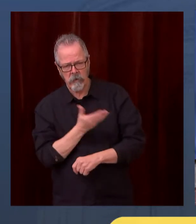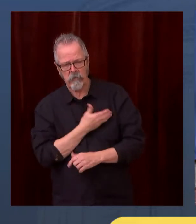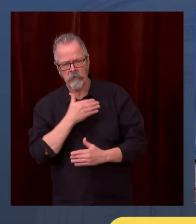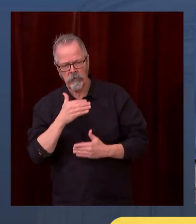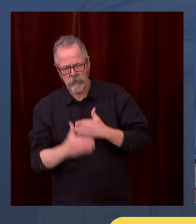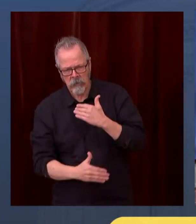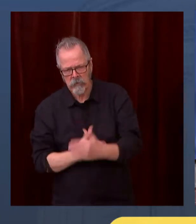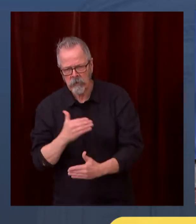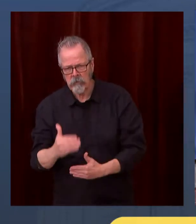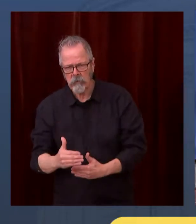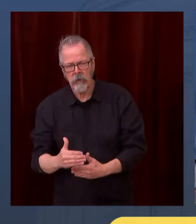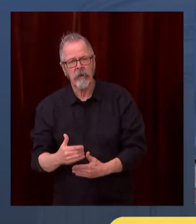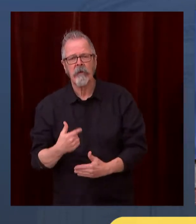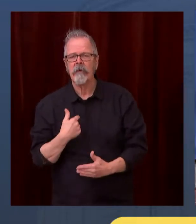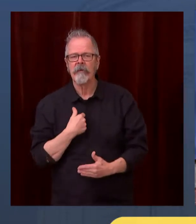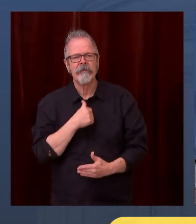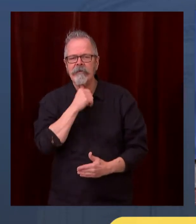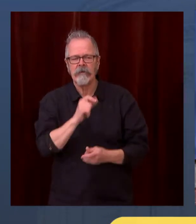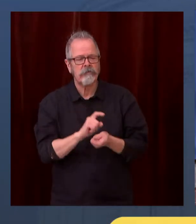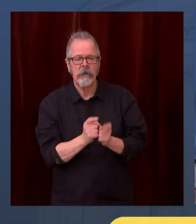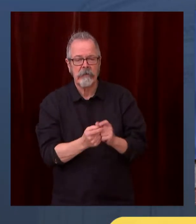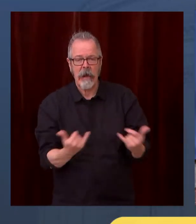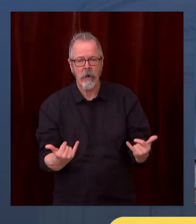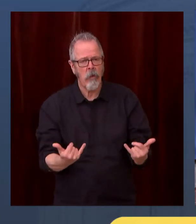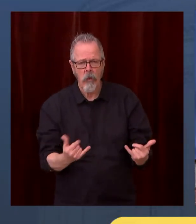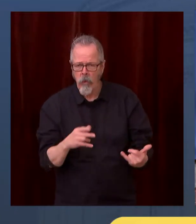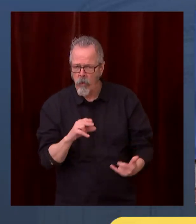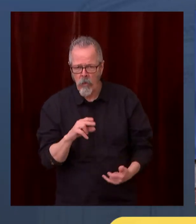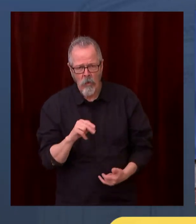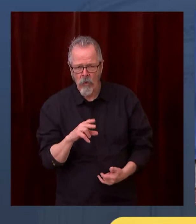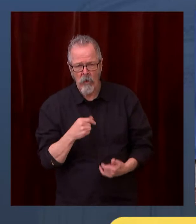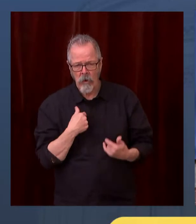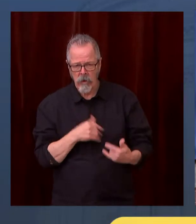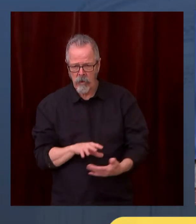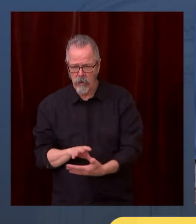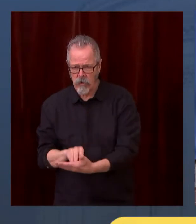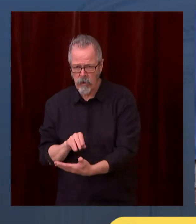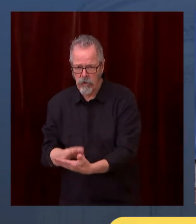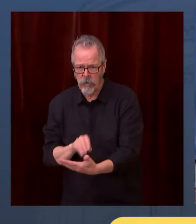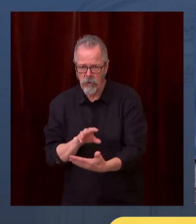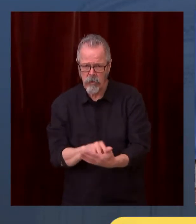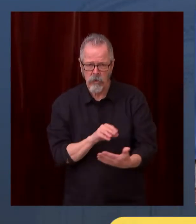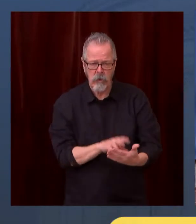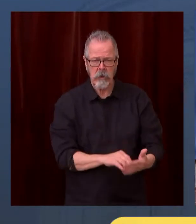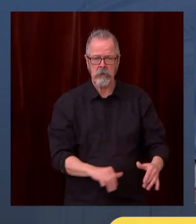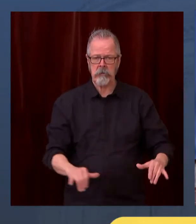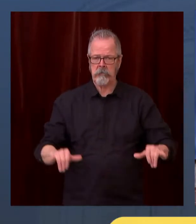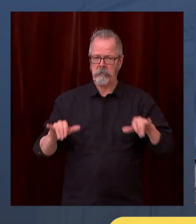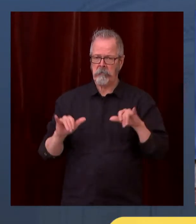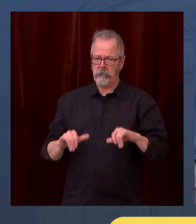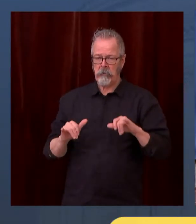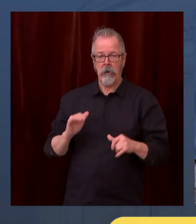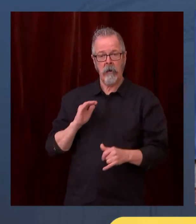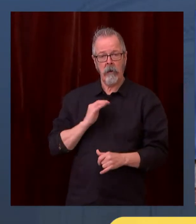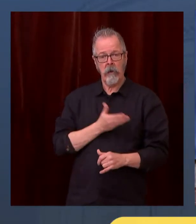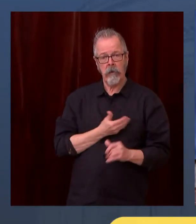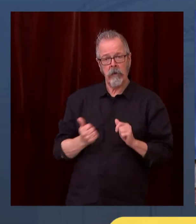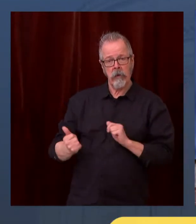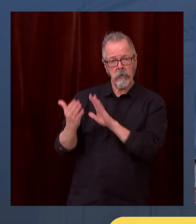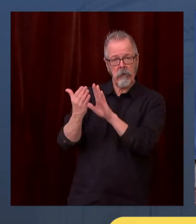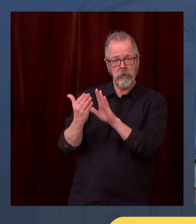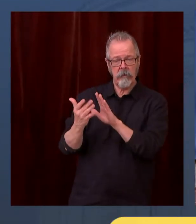not making changes at this moment because I think what we've learned is that our approach that very much is based on science, it's based on